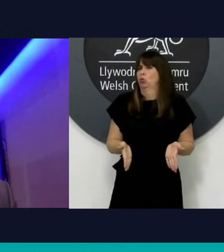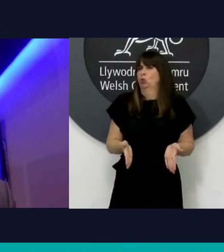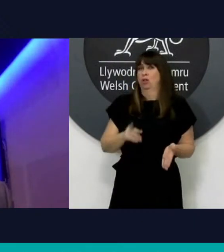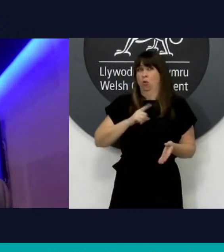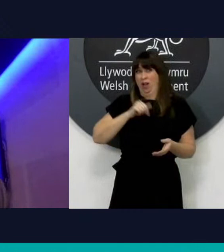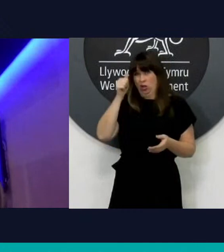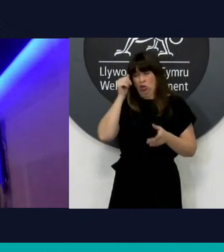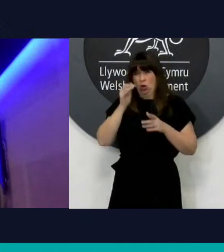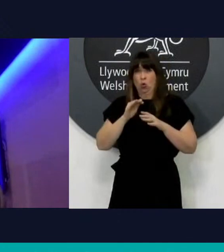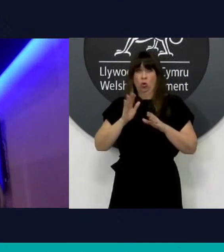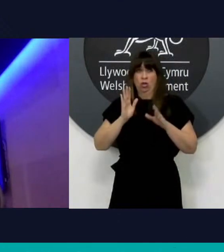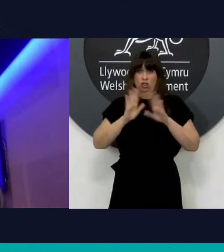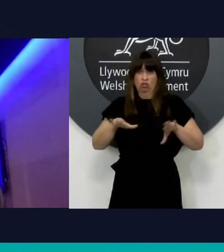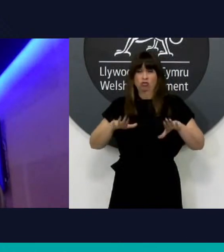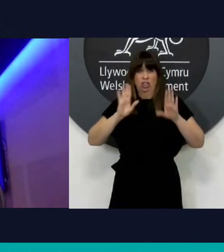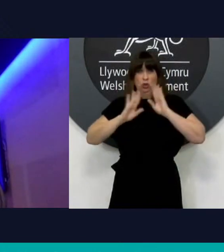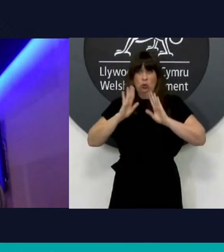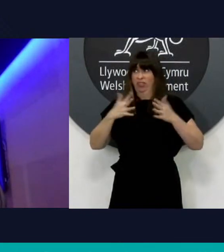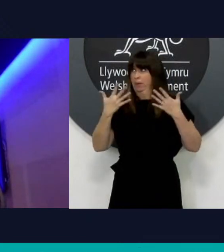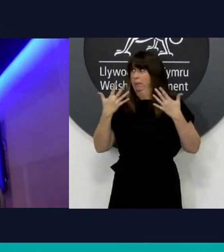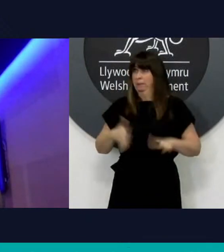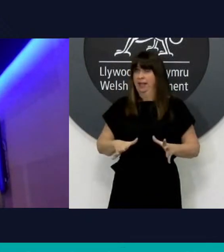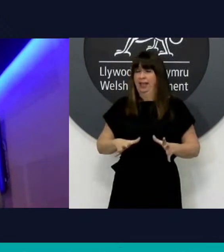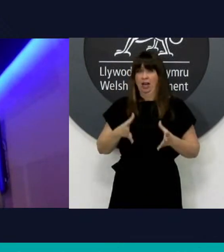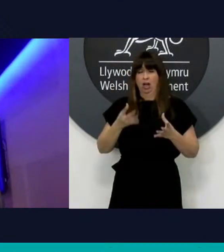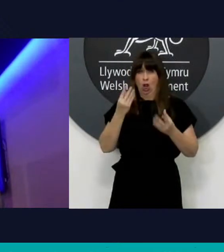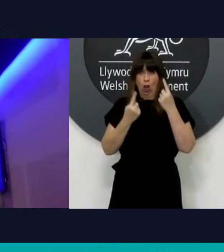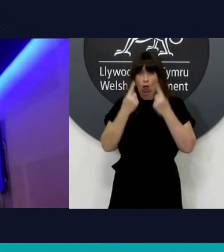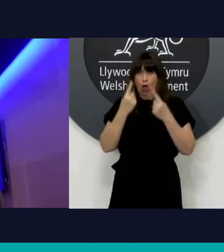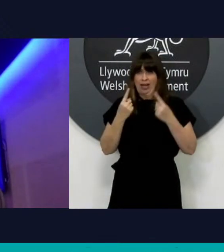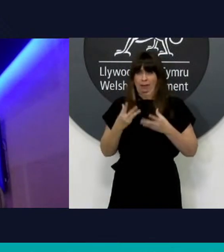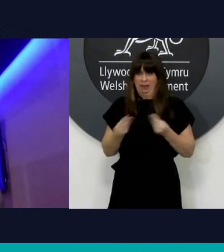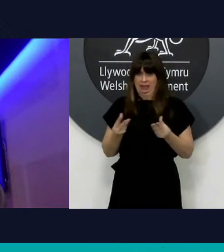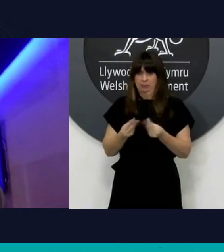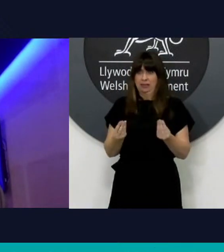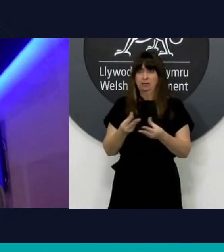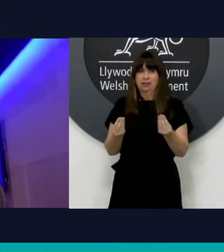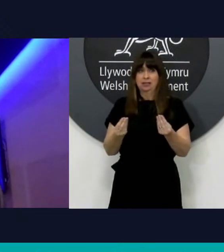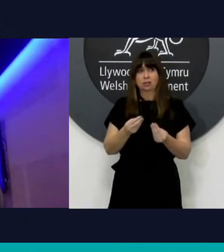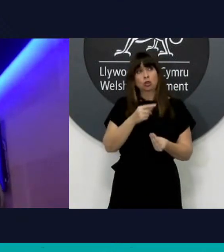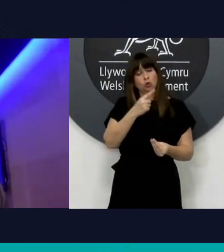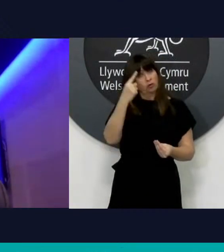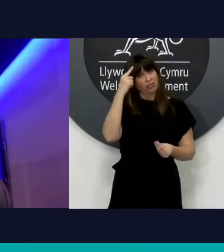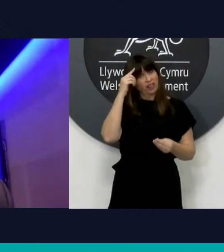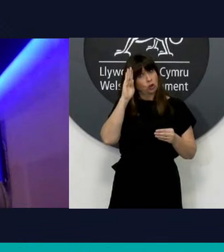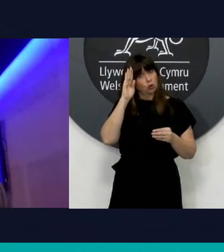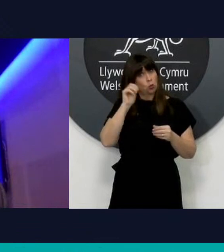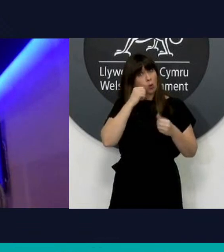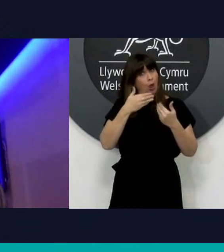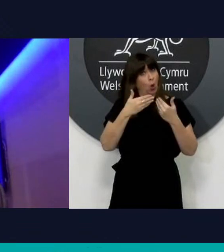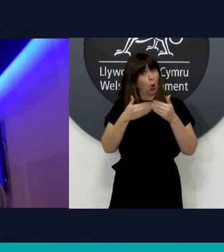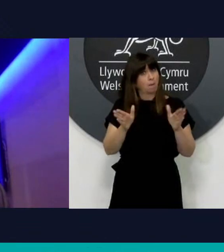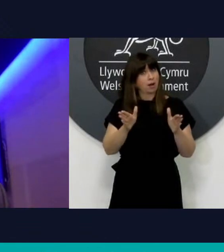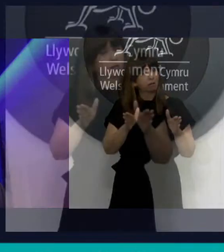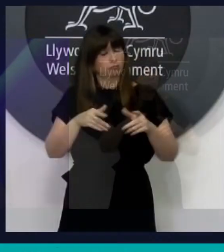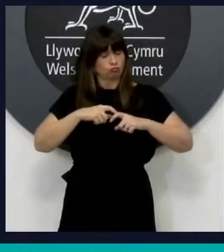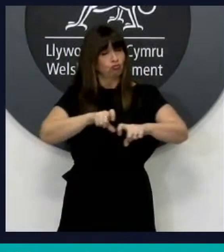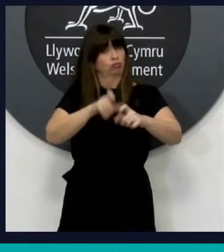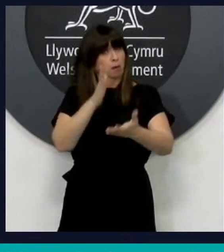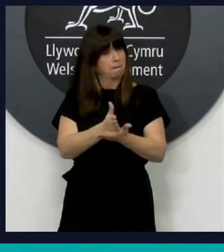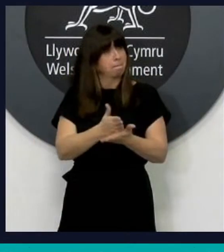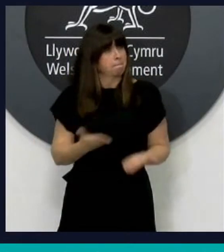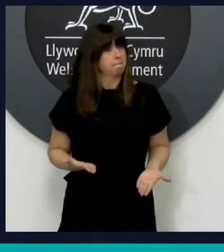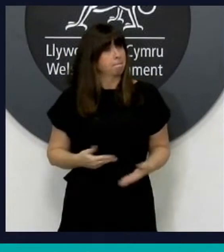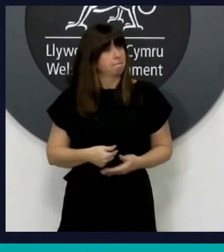has already been lost throughout the pandemic, is this a measure that you're considering ruling out altogether, or can you rule it out altogether today?